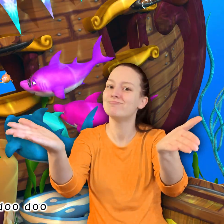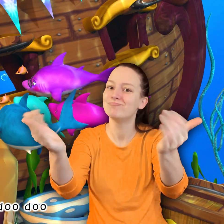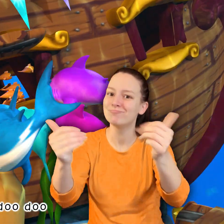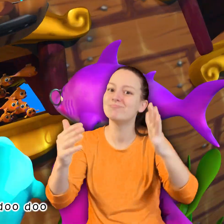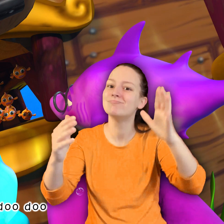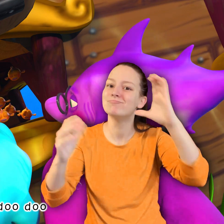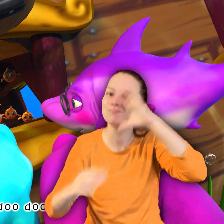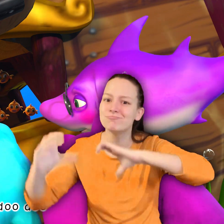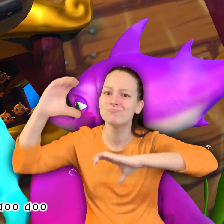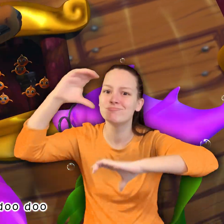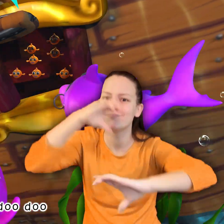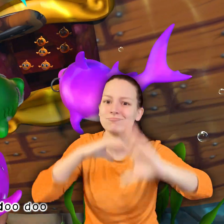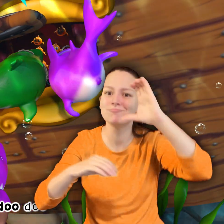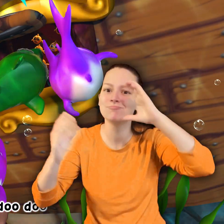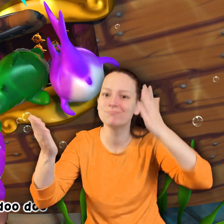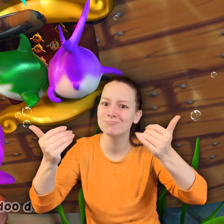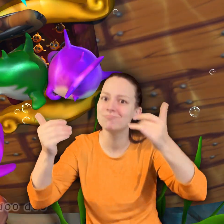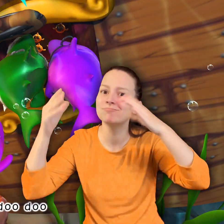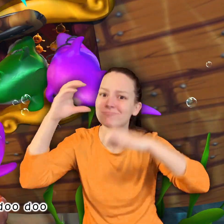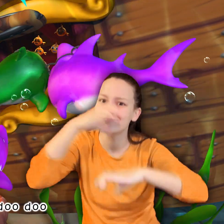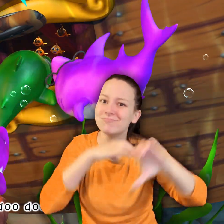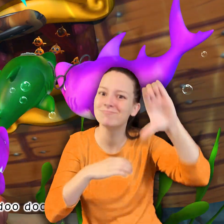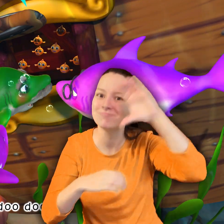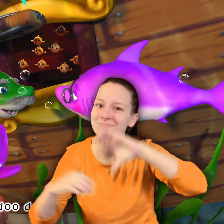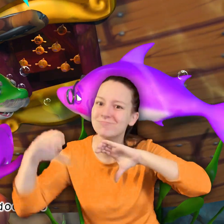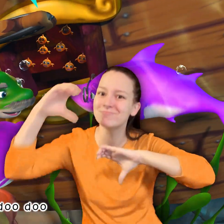Let's Go Hunt